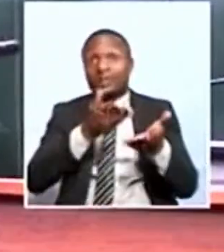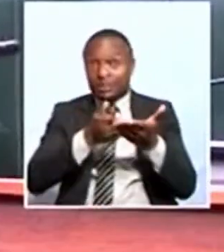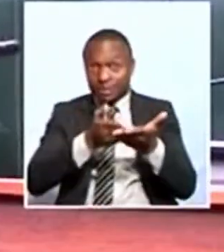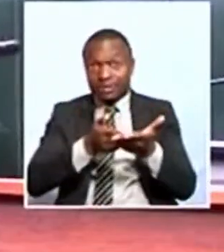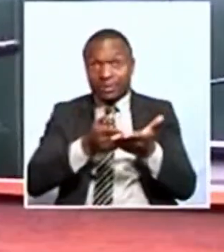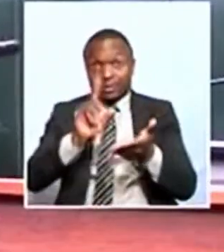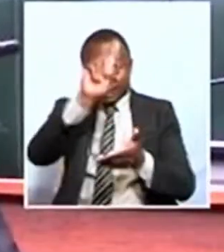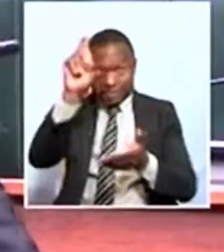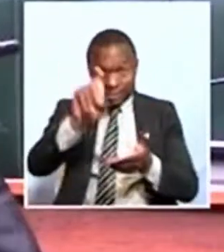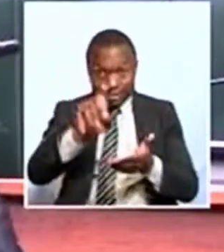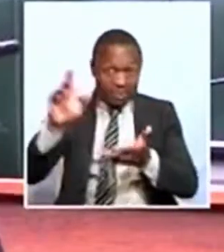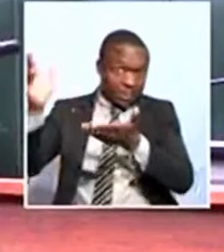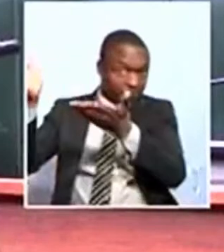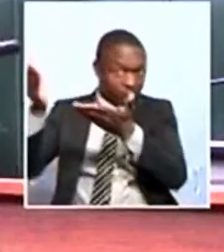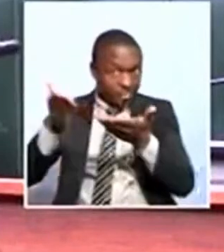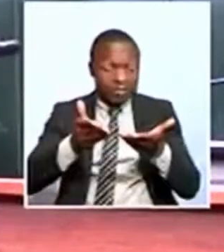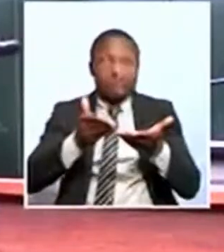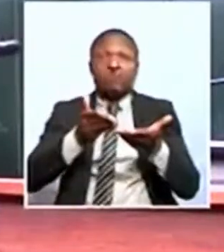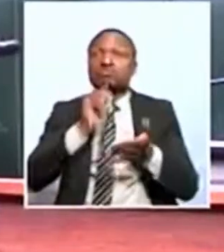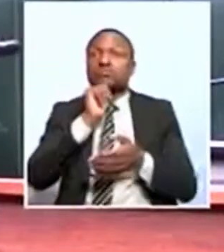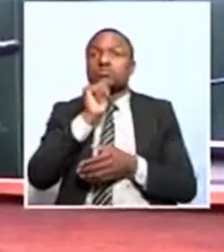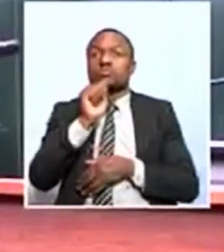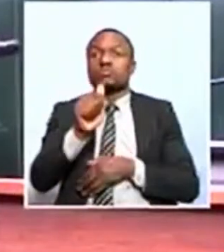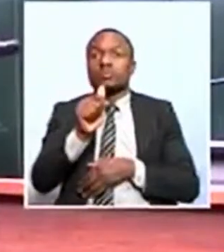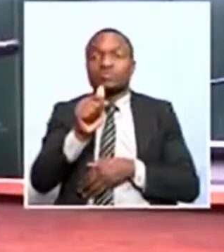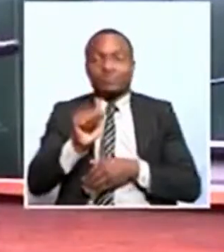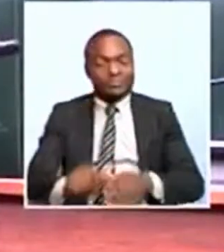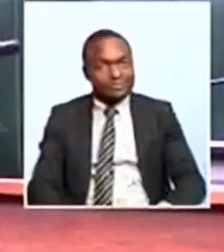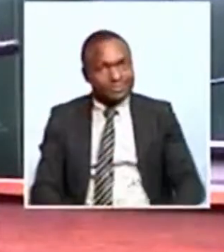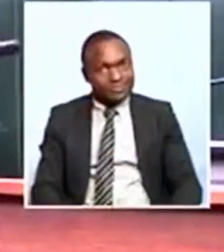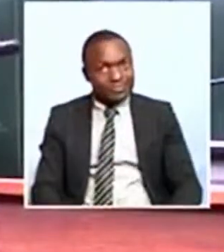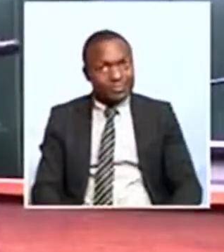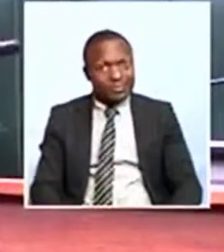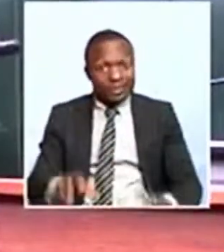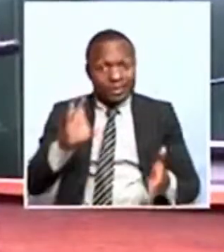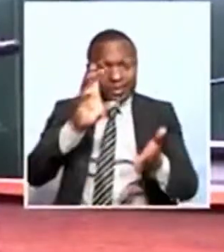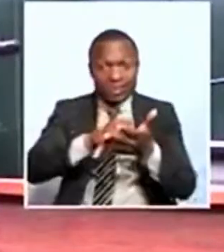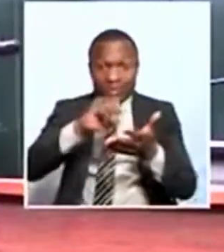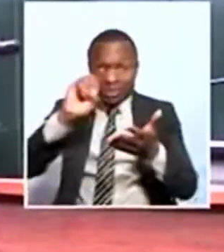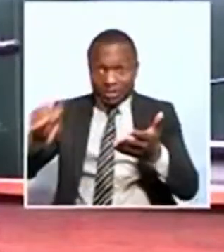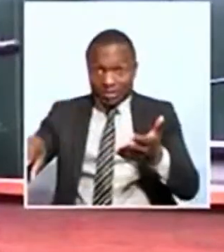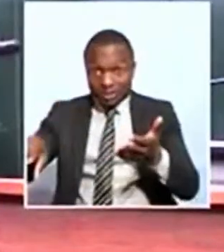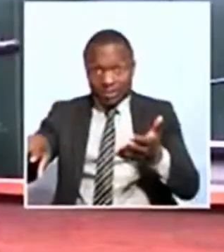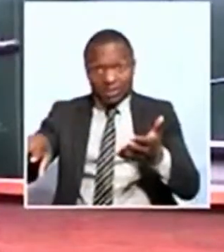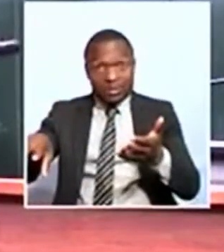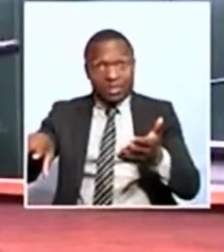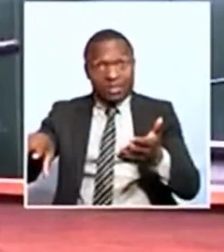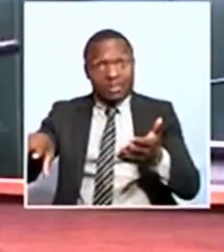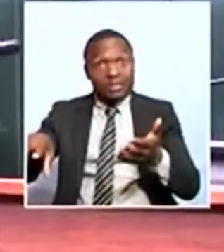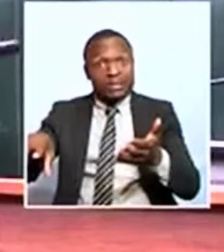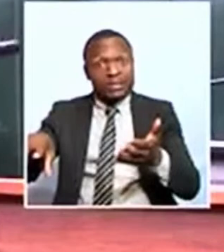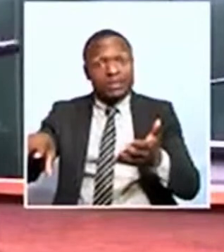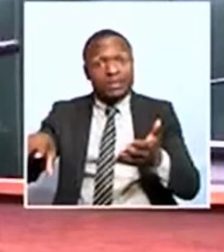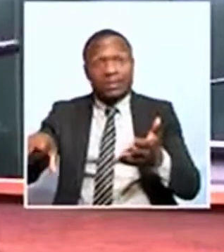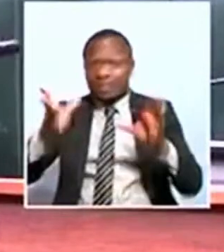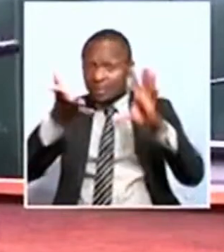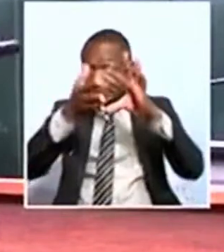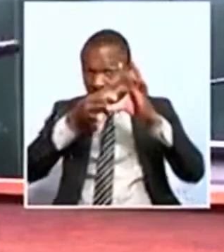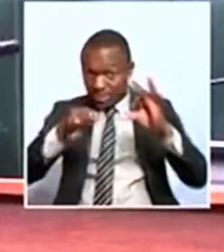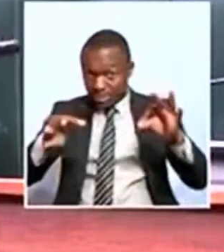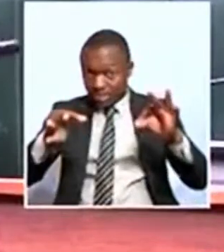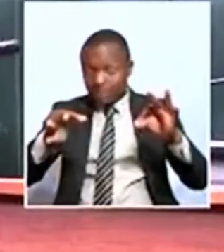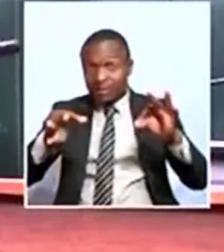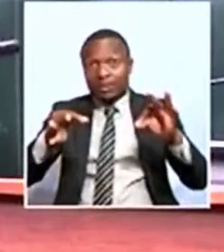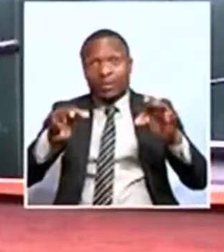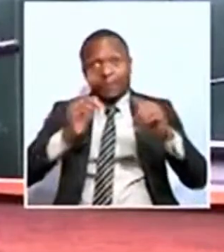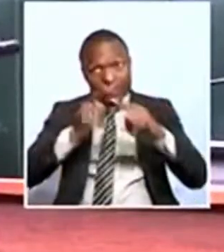the fore is really not to remove the so-called speculation. But I think to me, it has